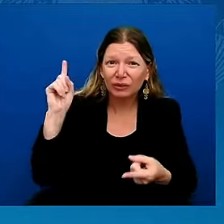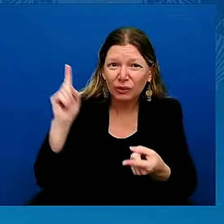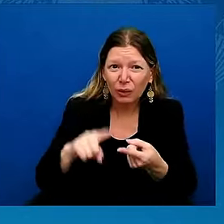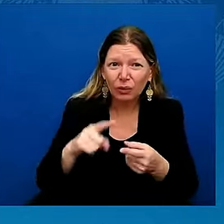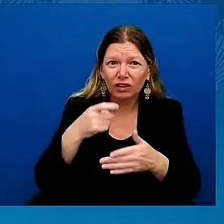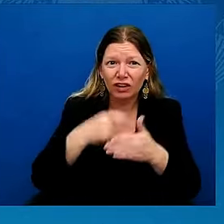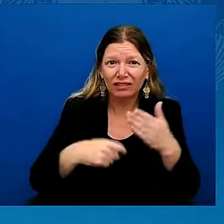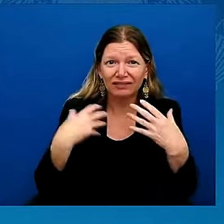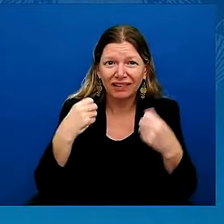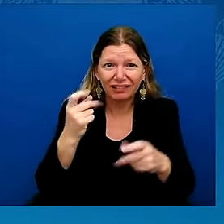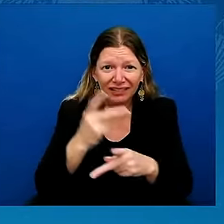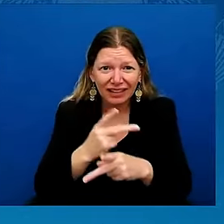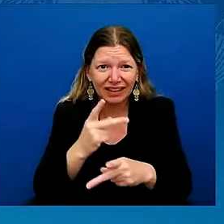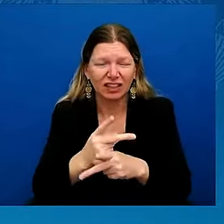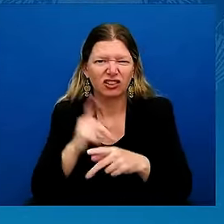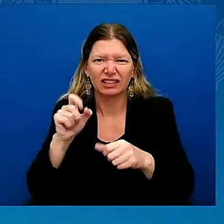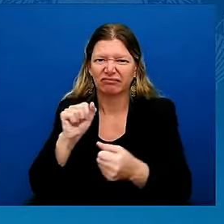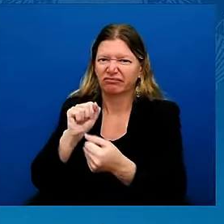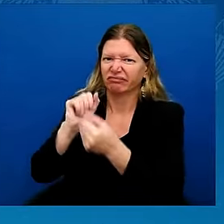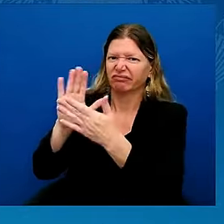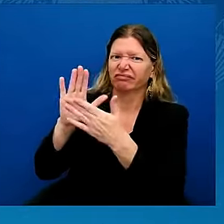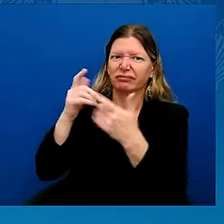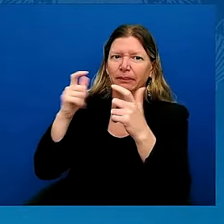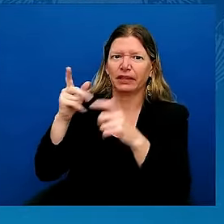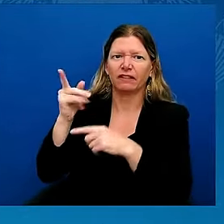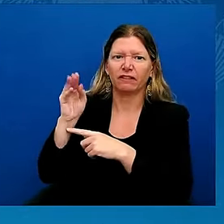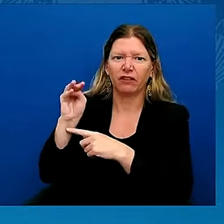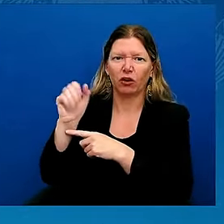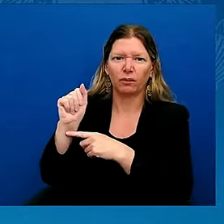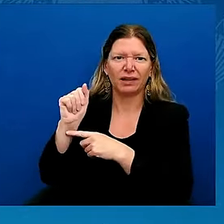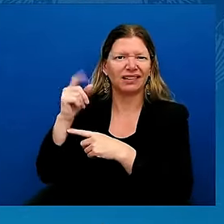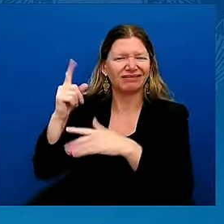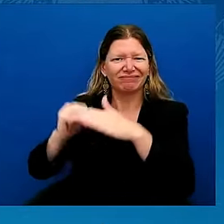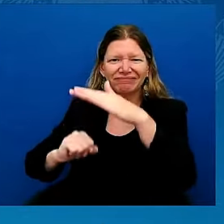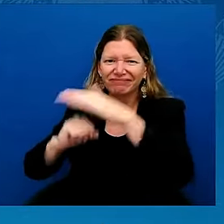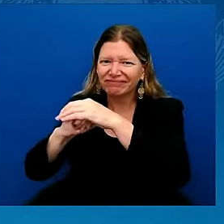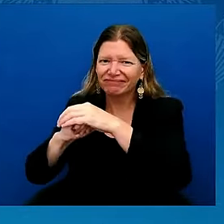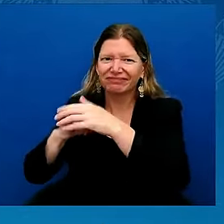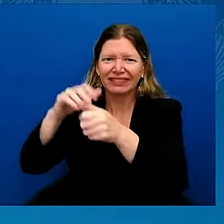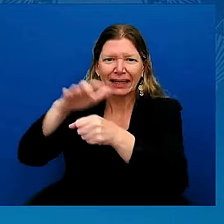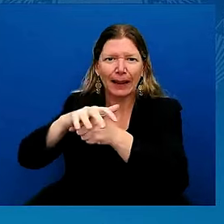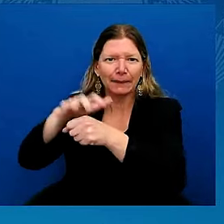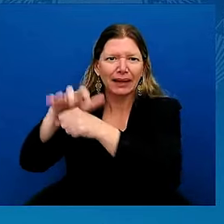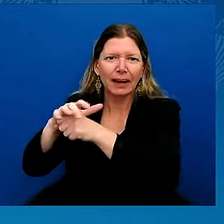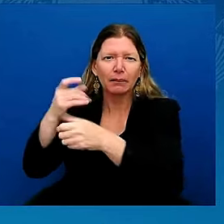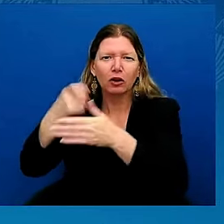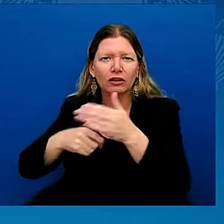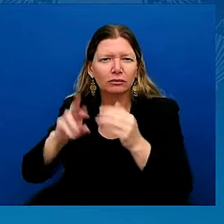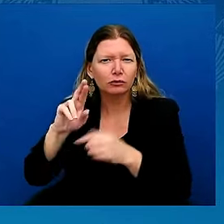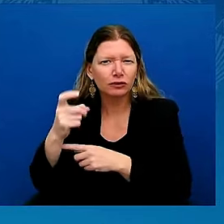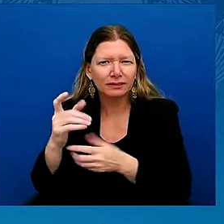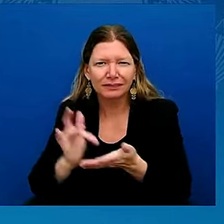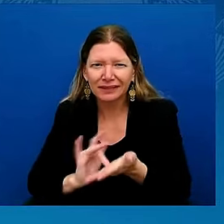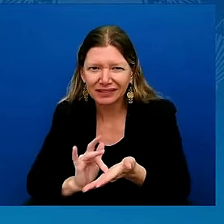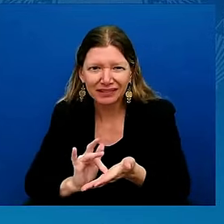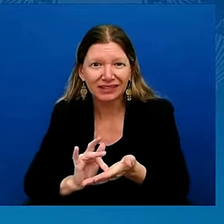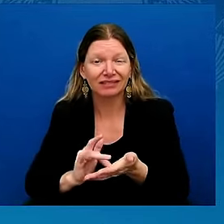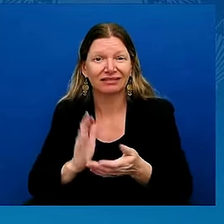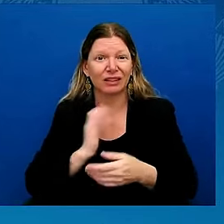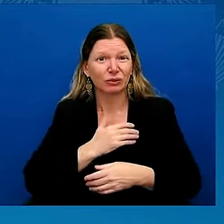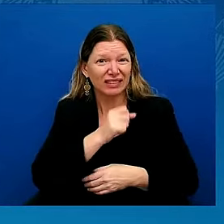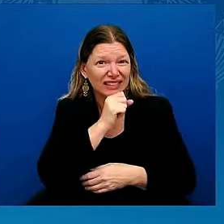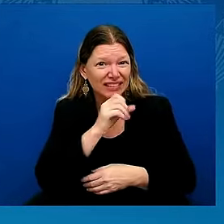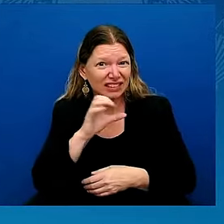Yes, for our seniors, which we have done together, but for all Americans. Because when we look at drugs like insulin, everyone here